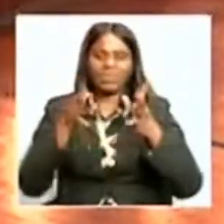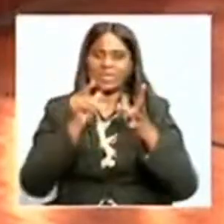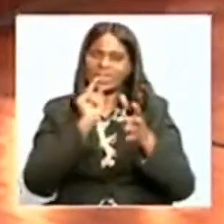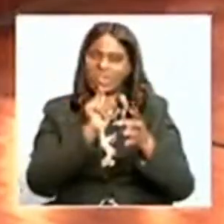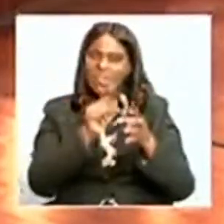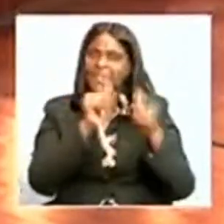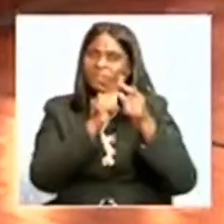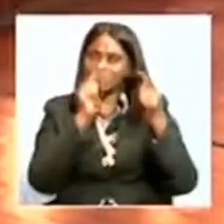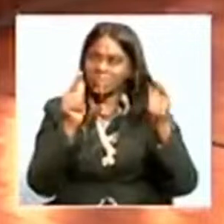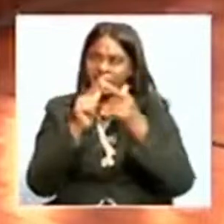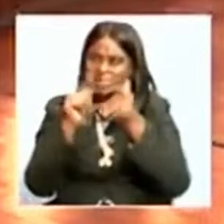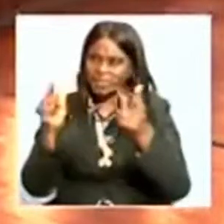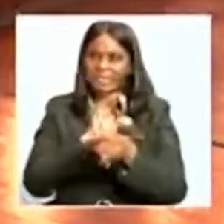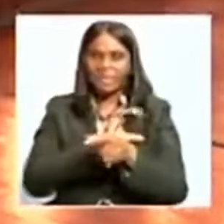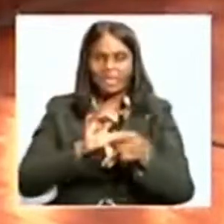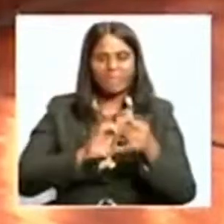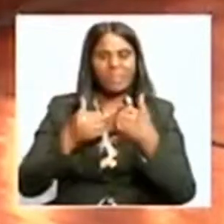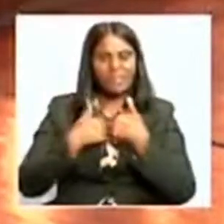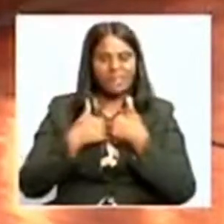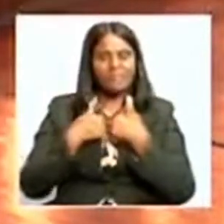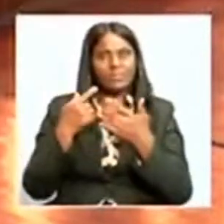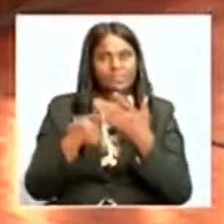these big companies have been